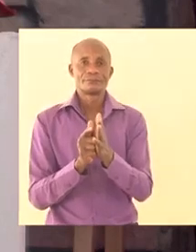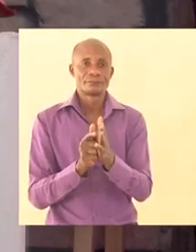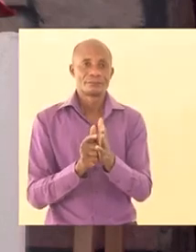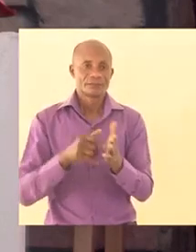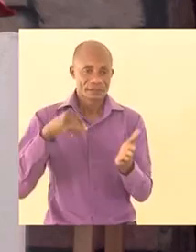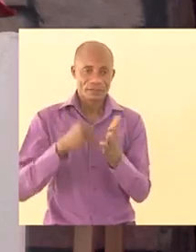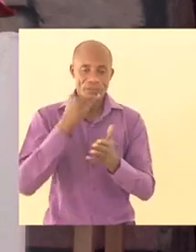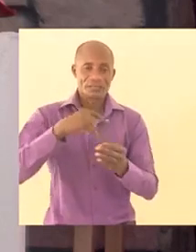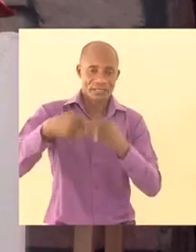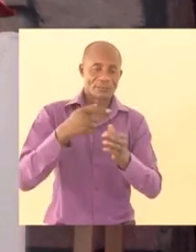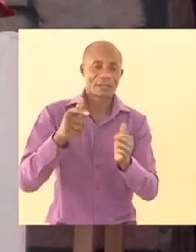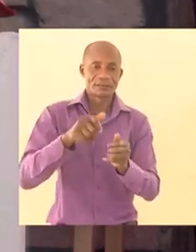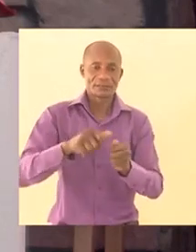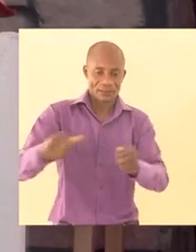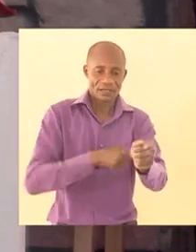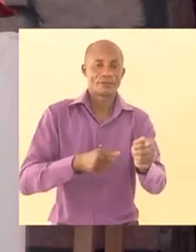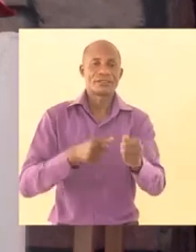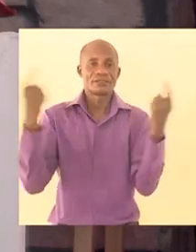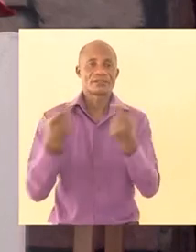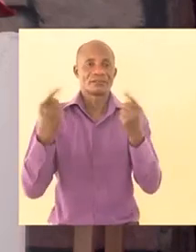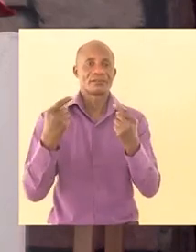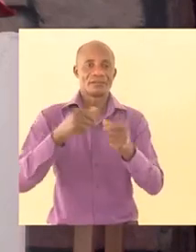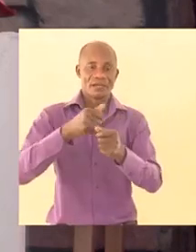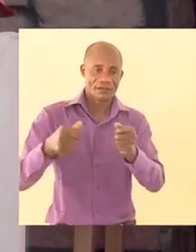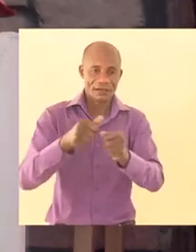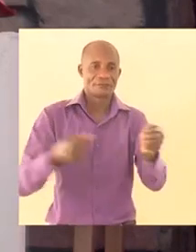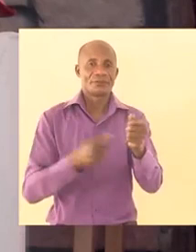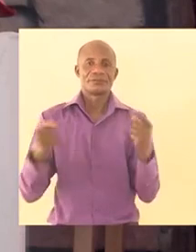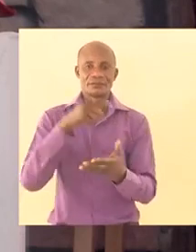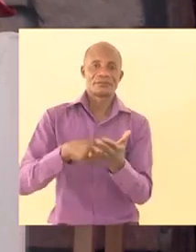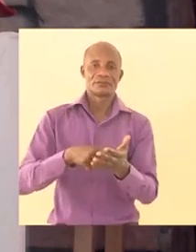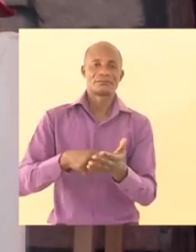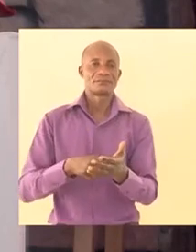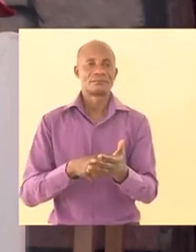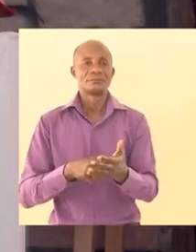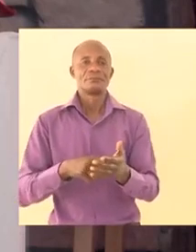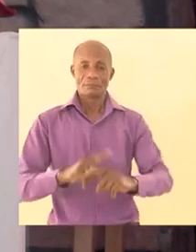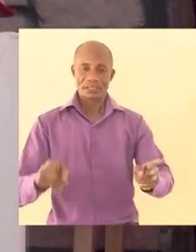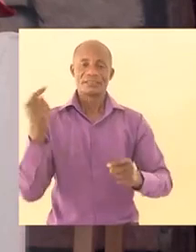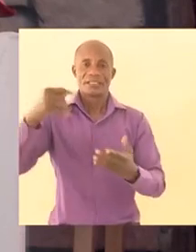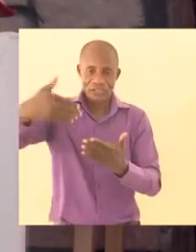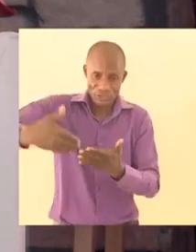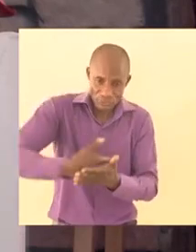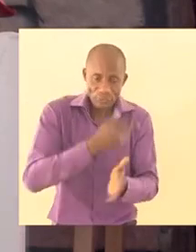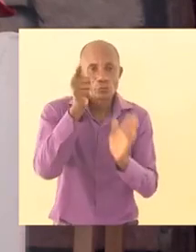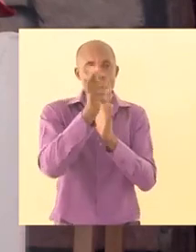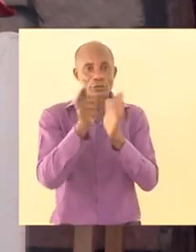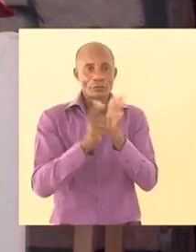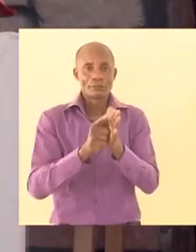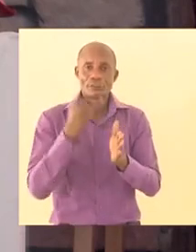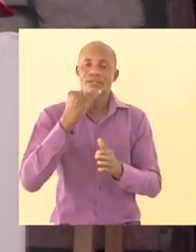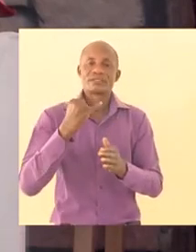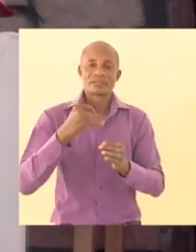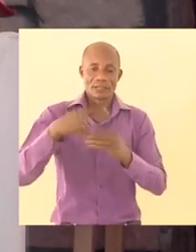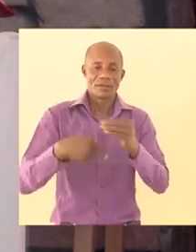it is about avoiding sin. Look at the Ten Commandments, avoiding this, avoid this, avoid this. But the new law is